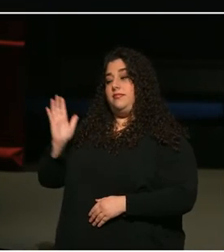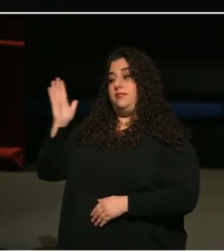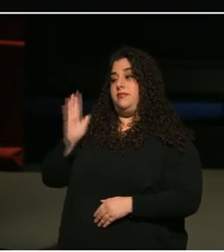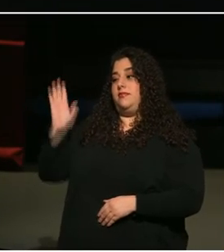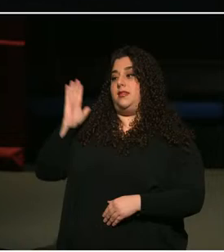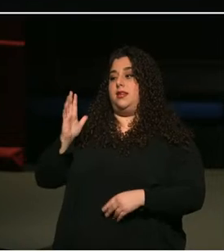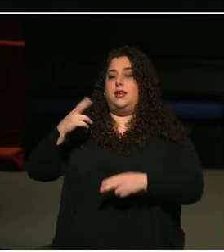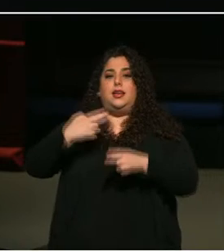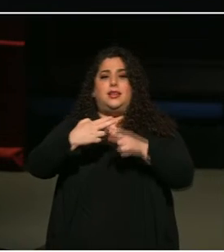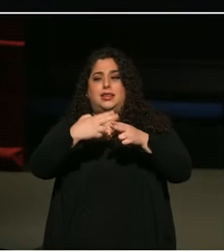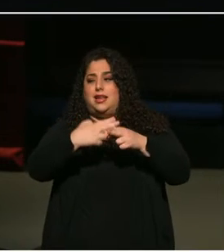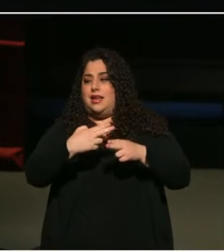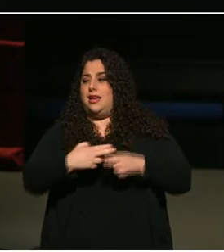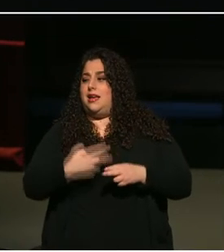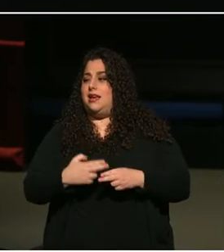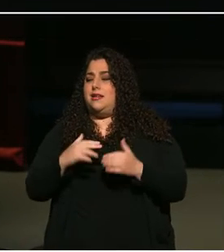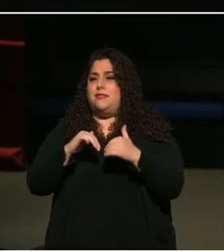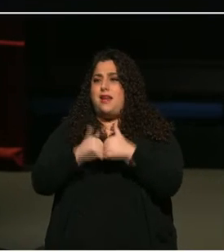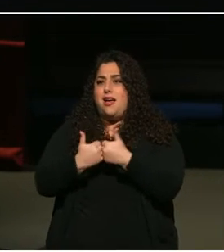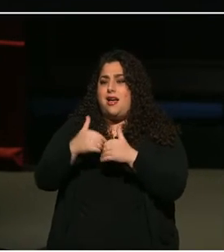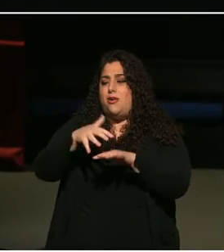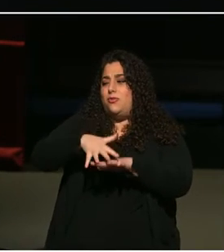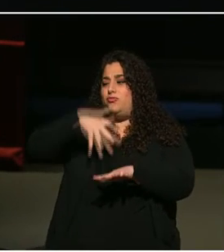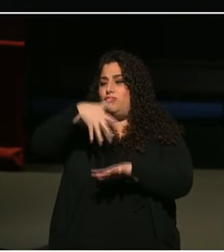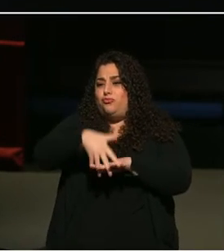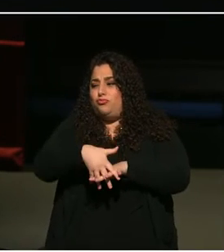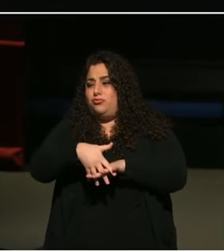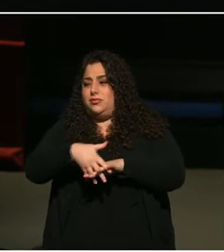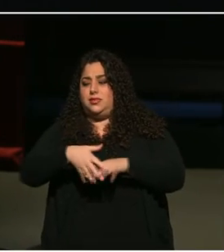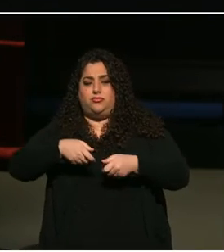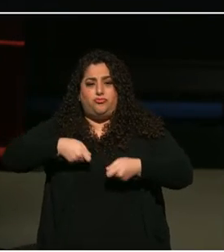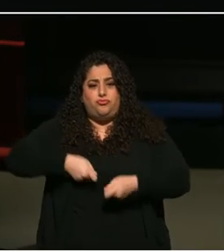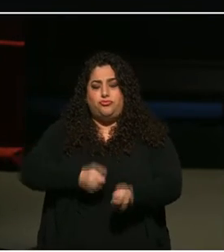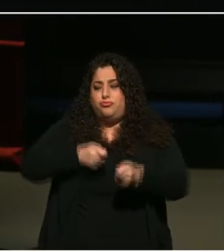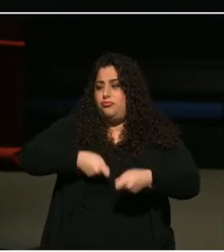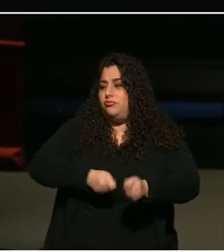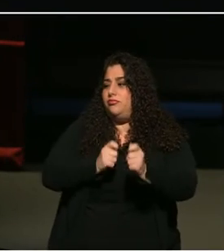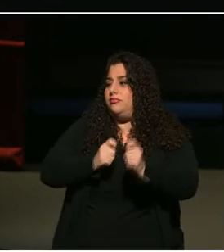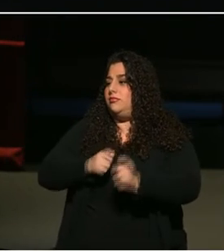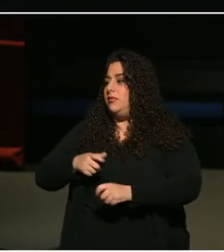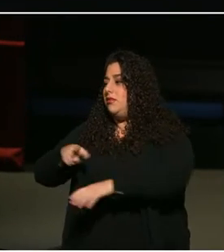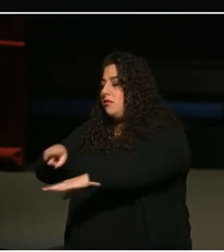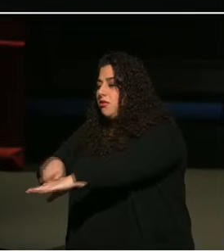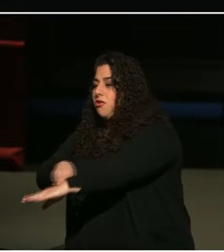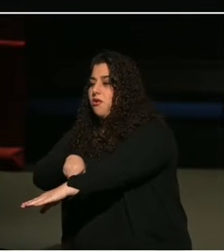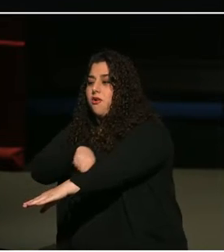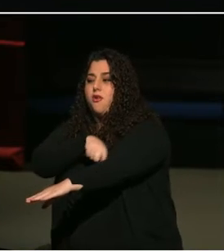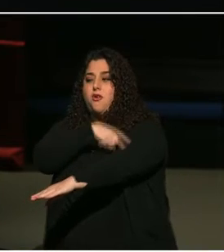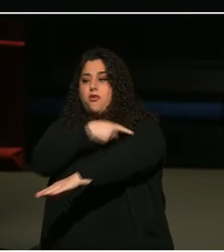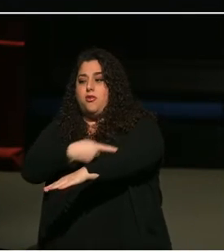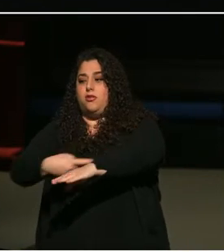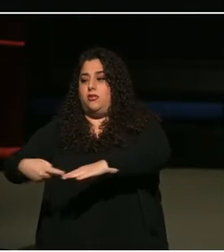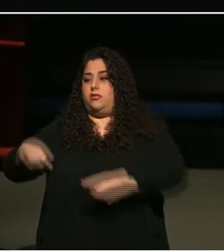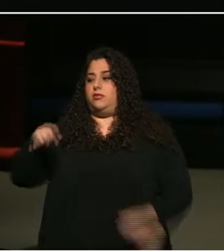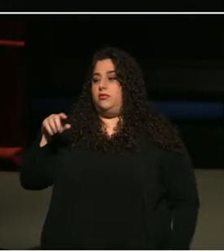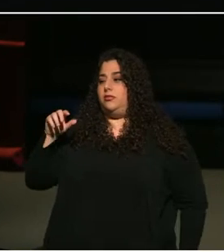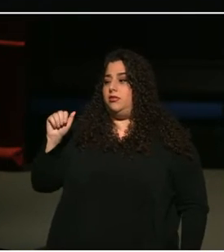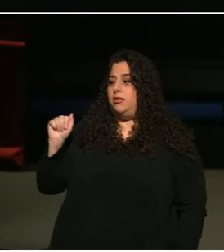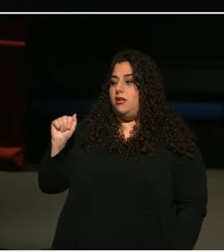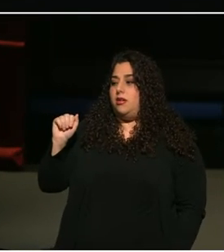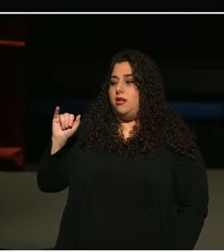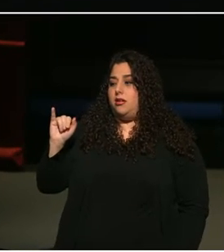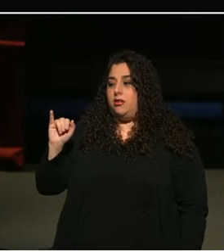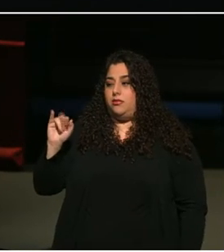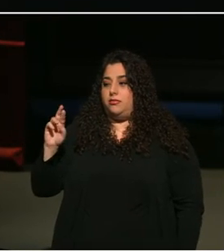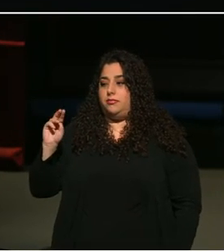diggers, Gravelileño, Keith, Fernandeño, Shoshone, and more. Today,